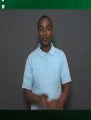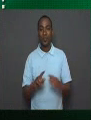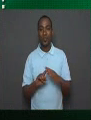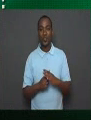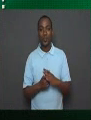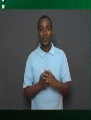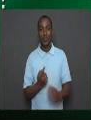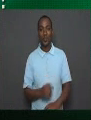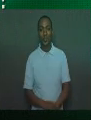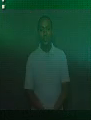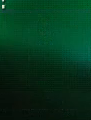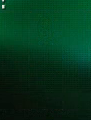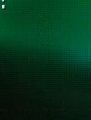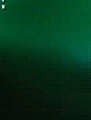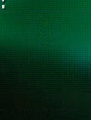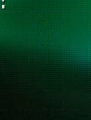Begin.